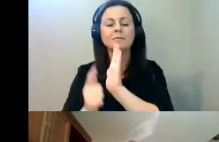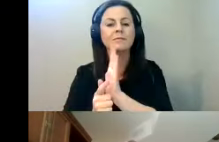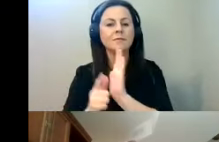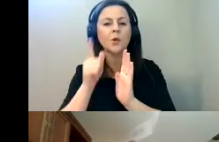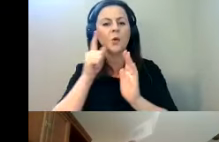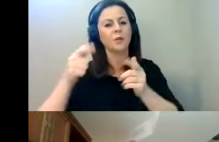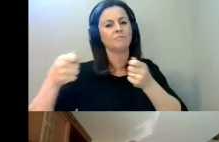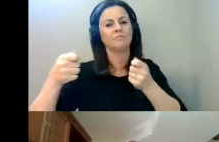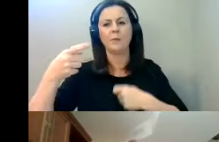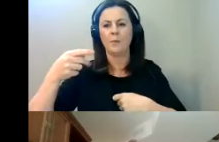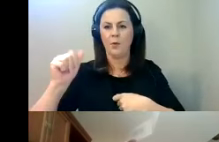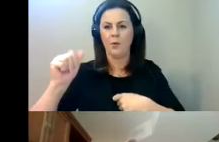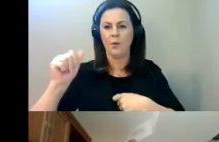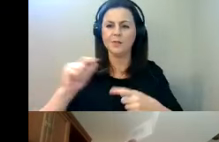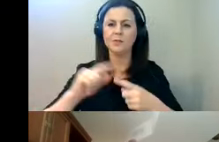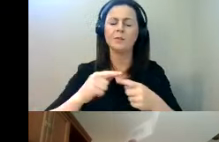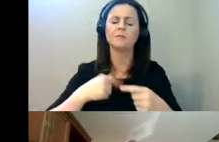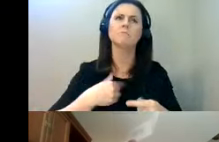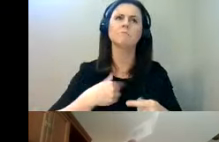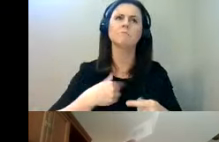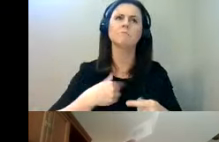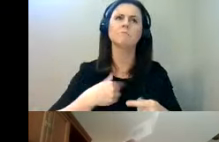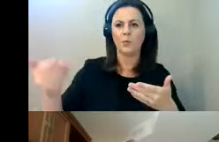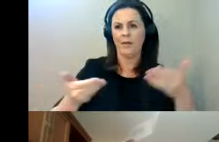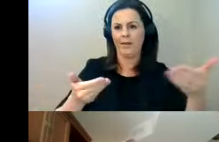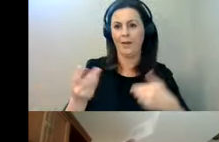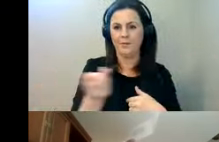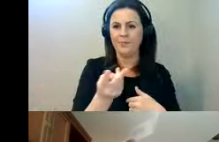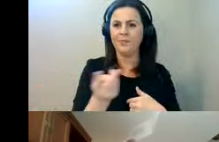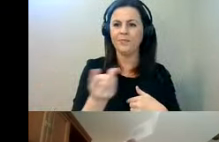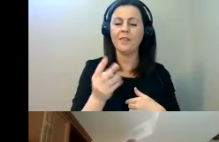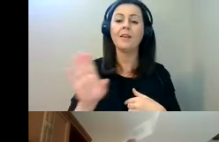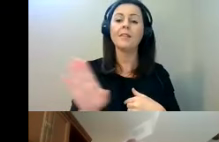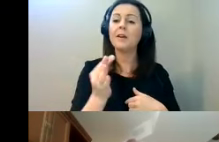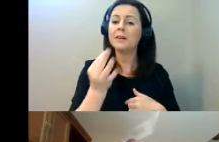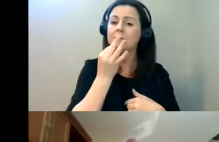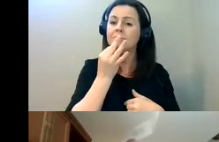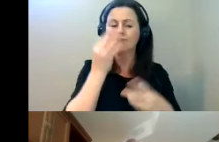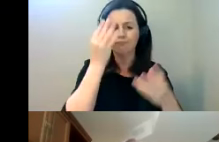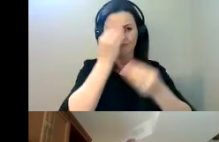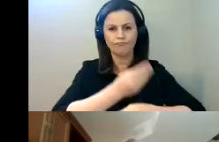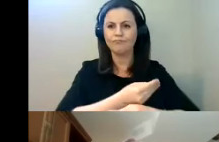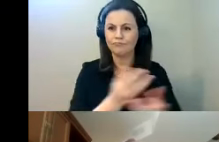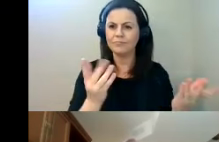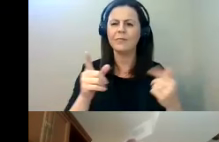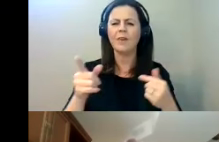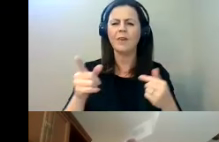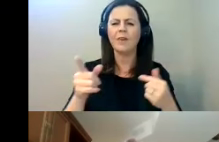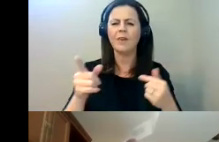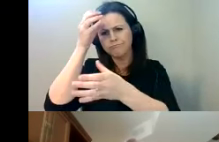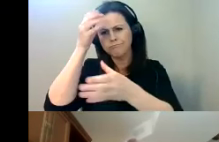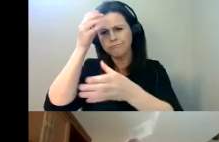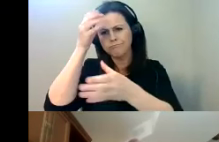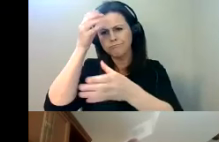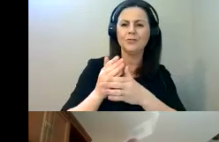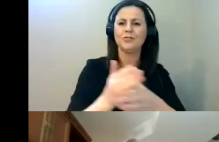today to host this session, who are going to bring their expertise to the webinar to share their wealth of knowledge